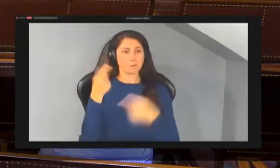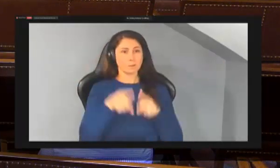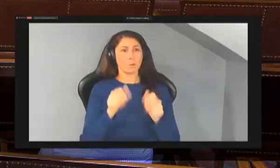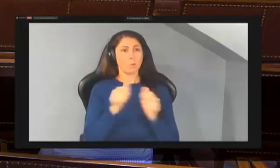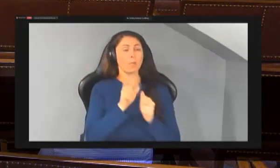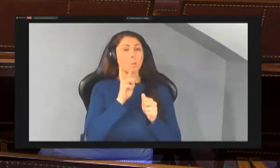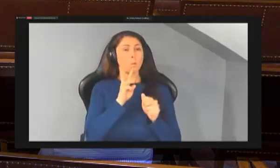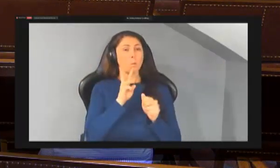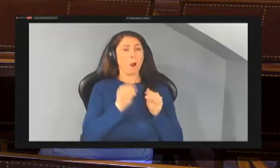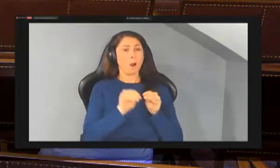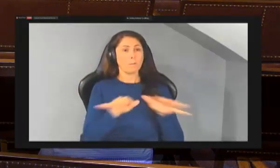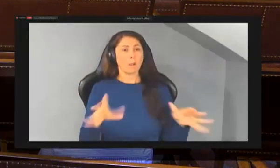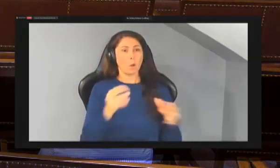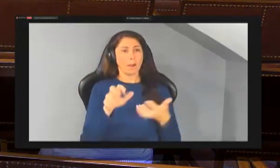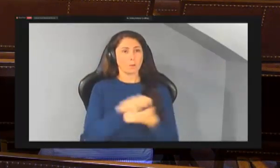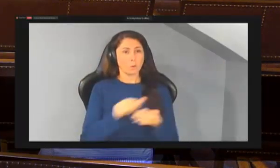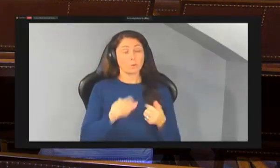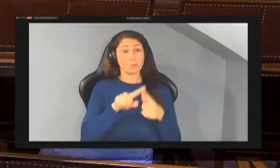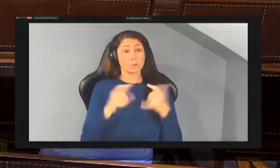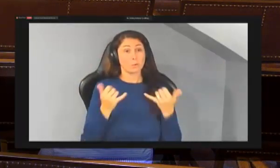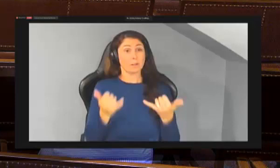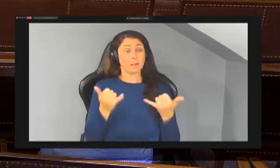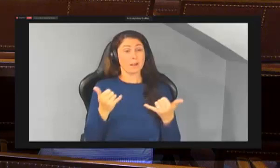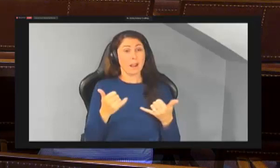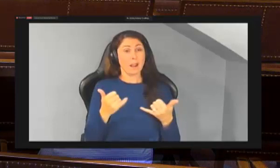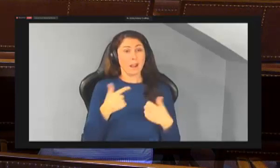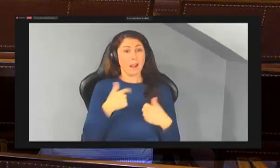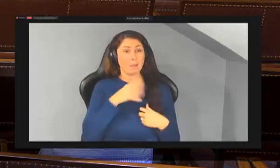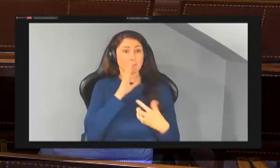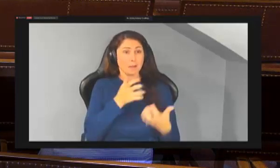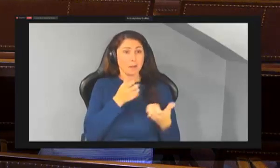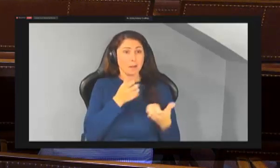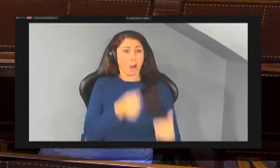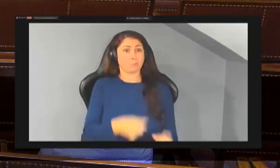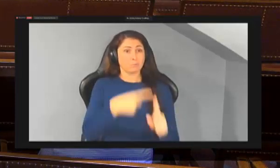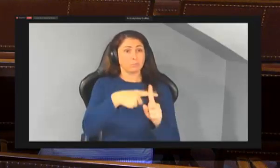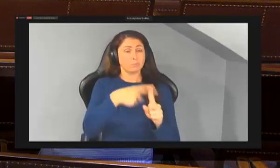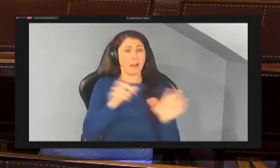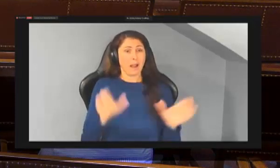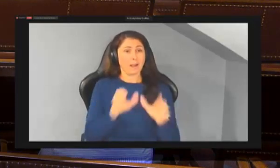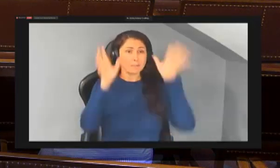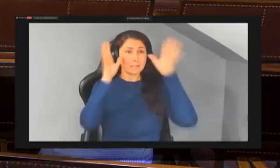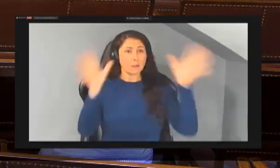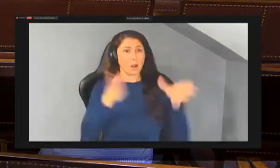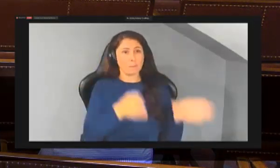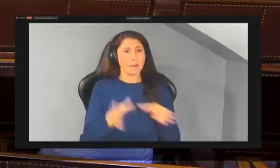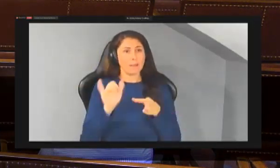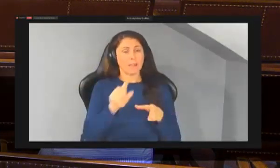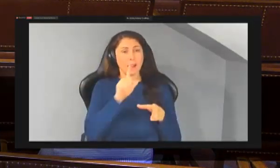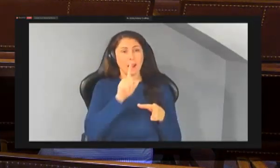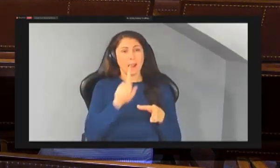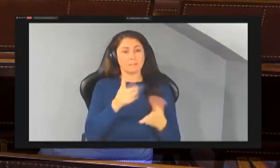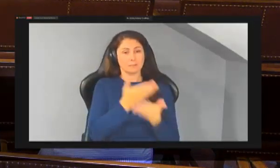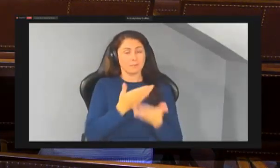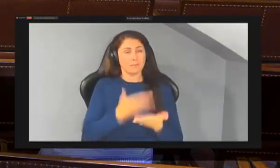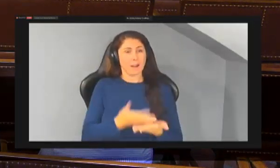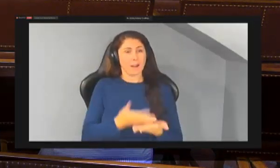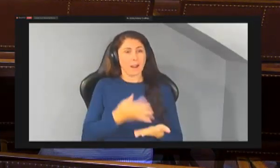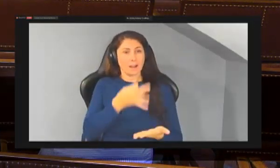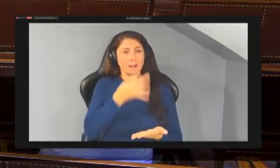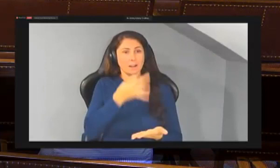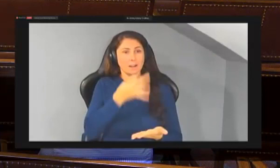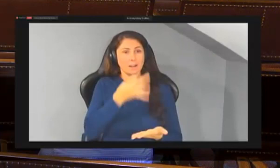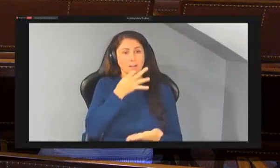and erosion. Today, I'm speaking strongly in favor of enacting a deer calling plan that is enacted by verified expert archers from